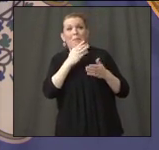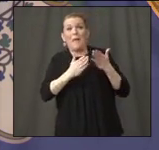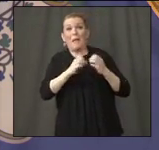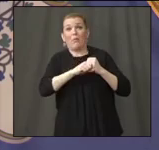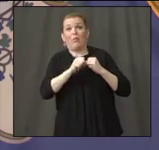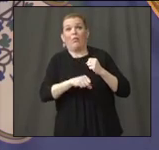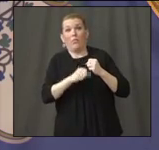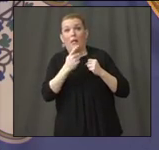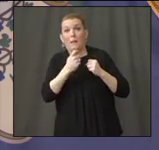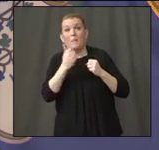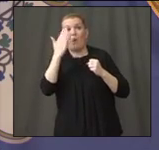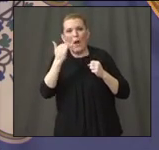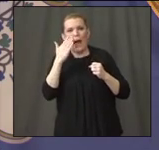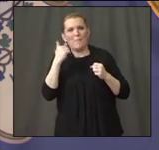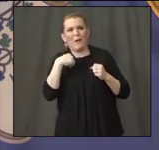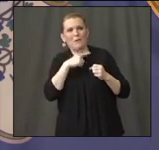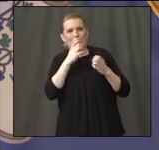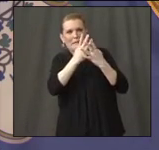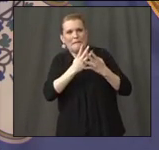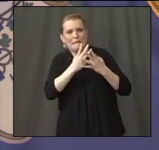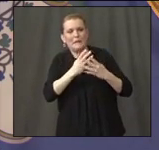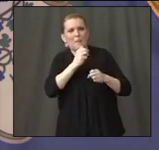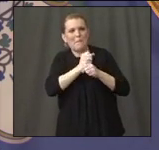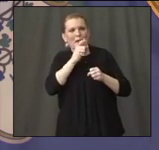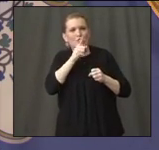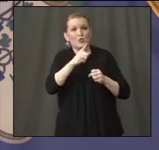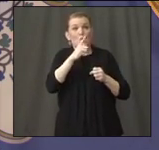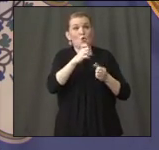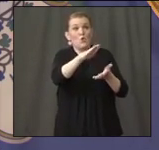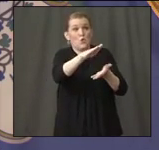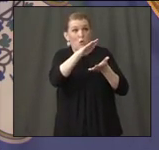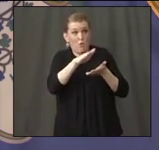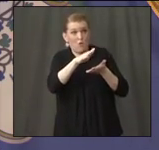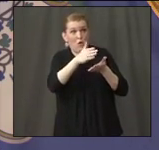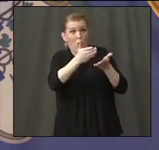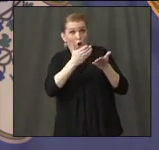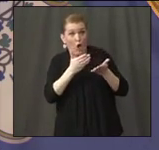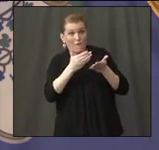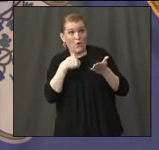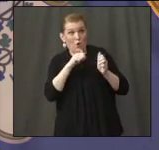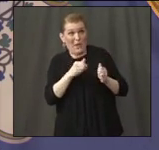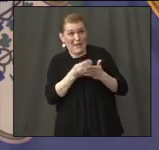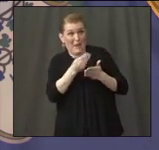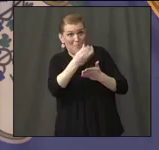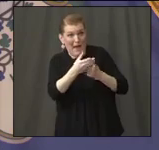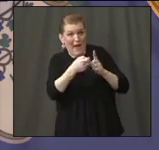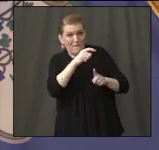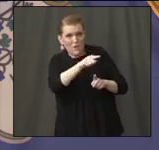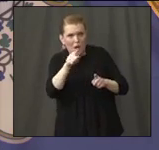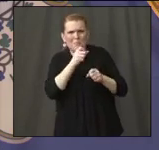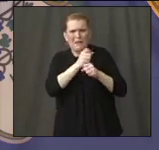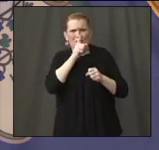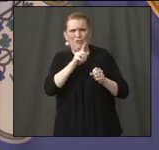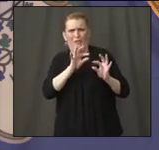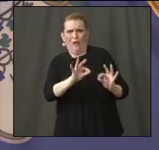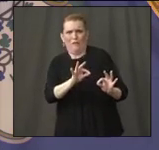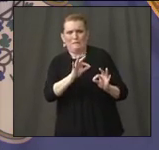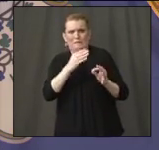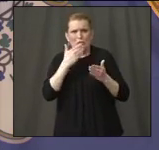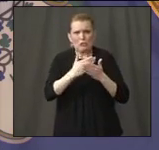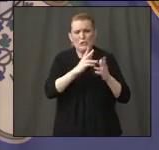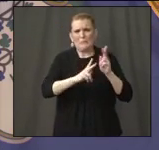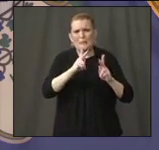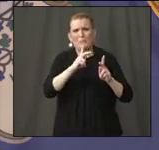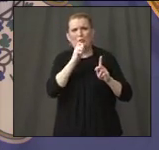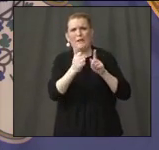money, that's for sure. But we have left no stone unturned in order to get the necessary protective gear that we need. It's coming